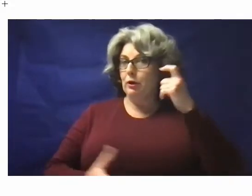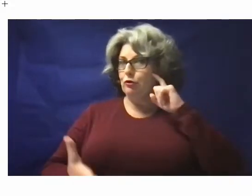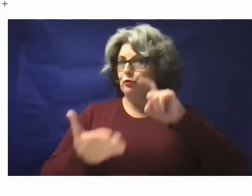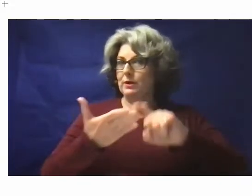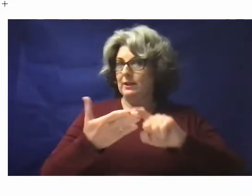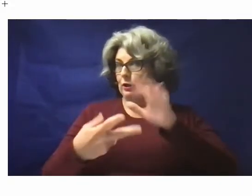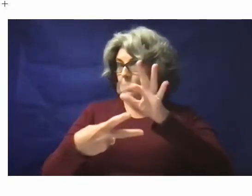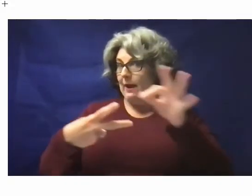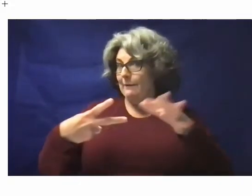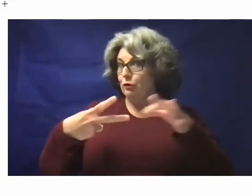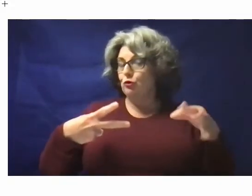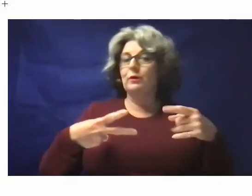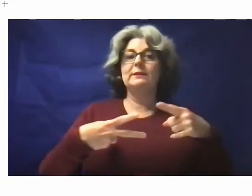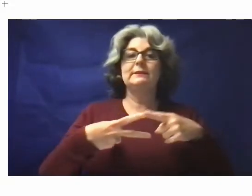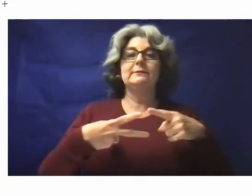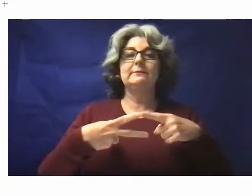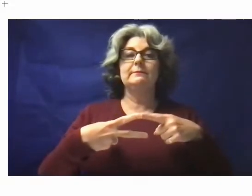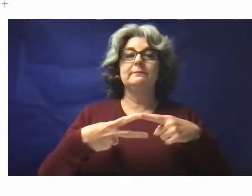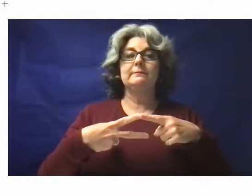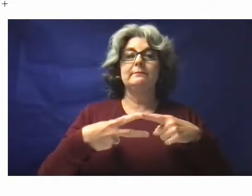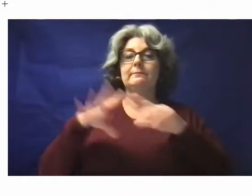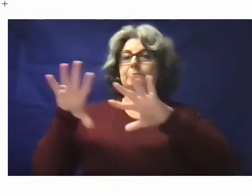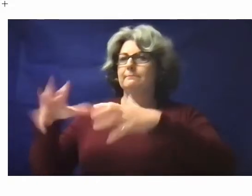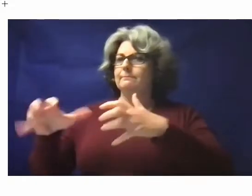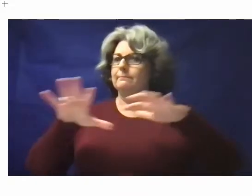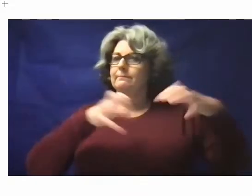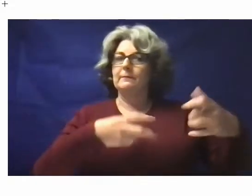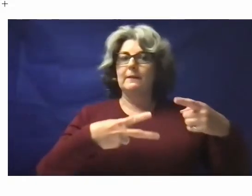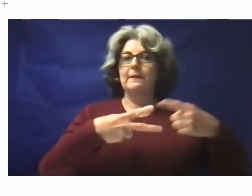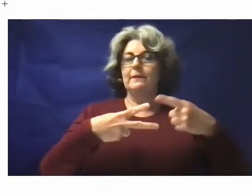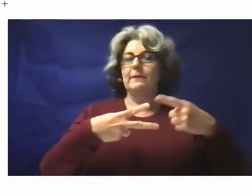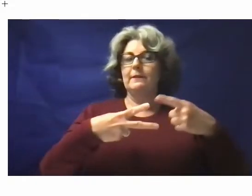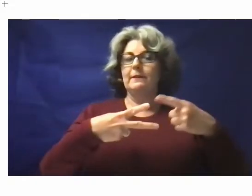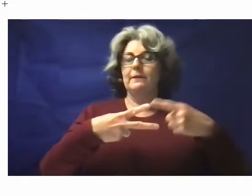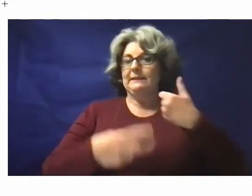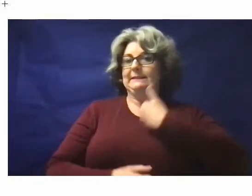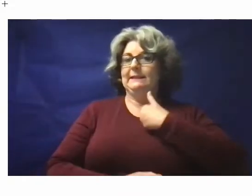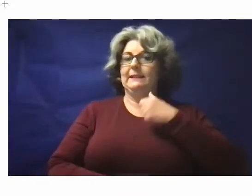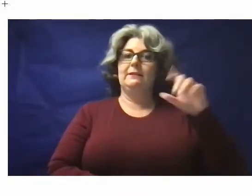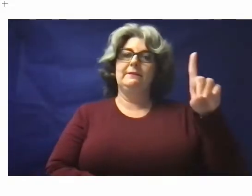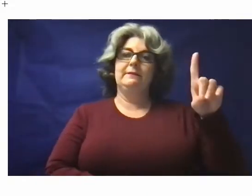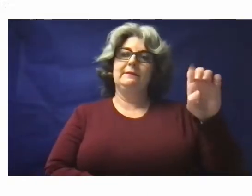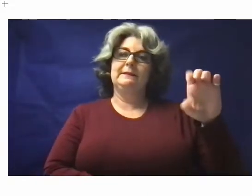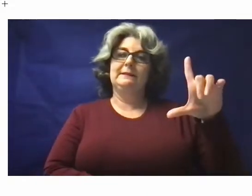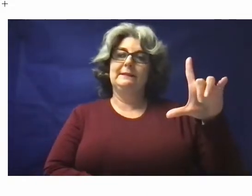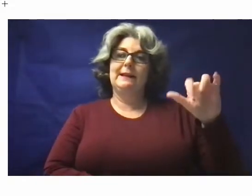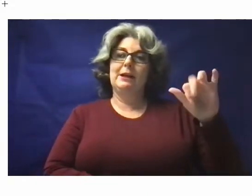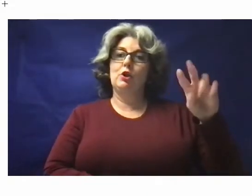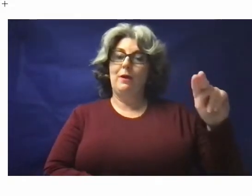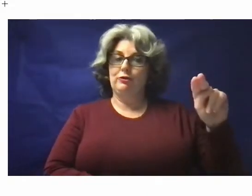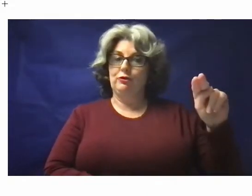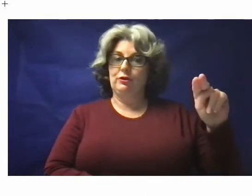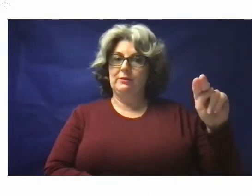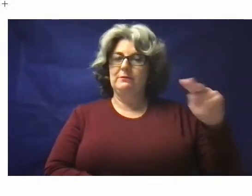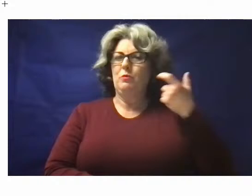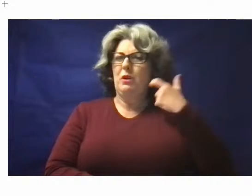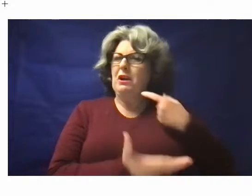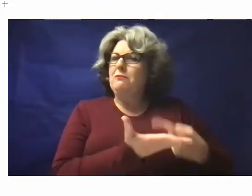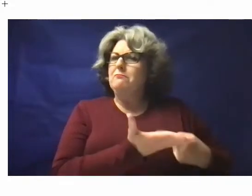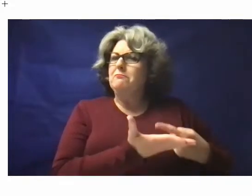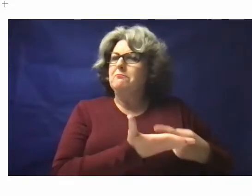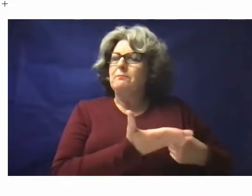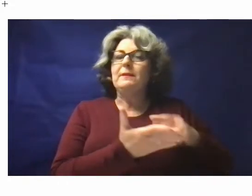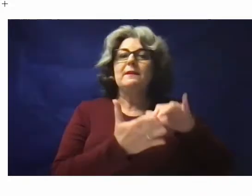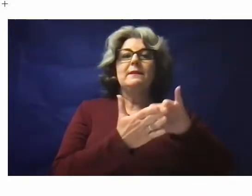choice in both matters. So the self-declaration part is the one that Geraldine was talking about, and this one is when